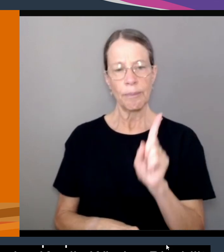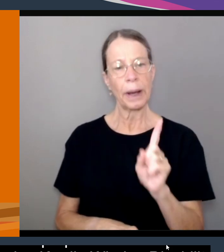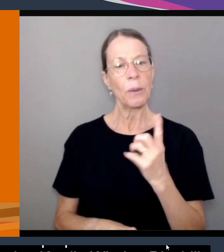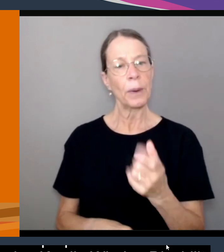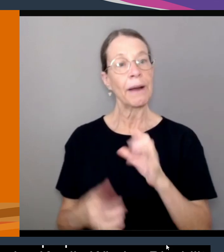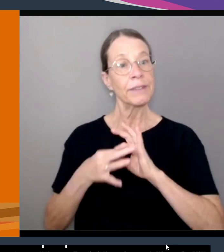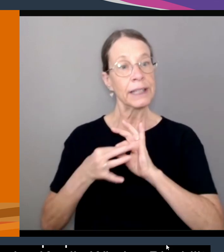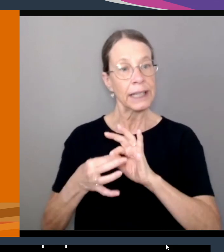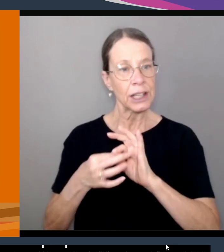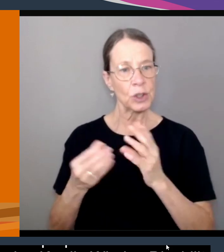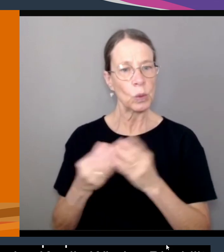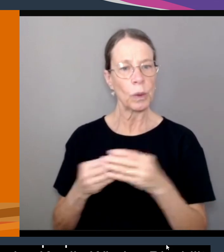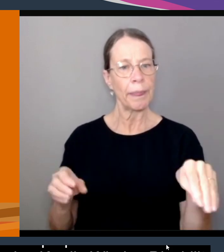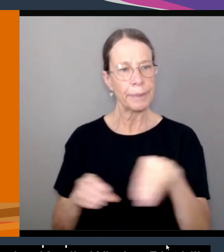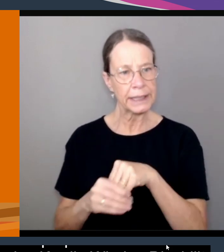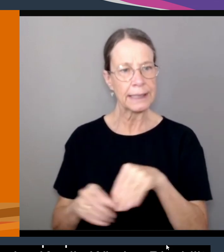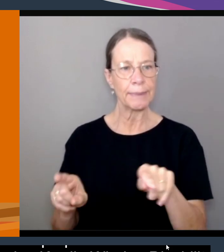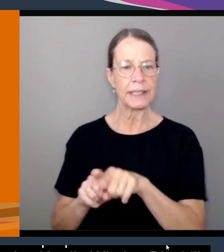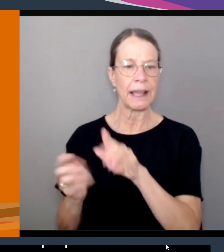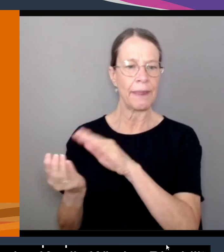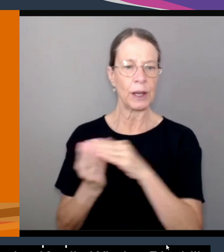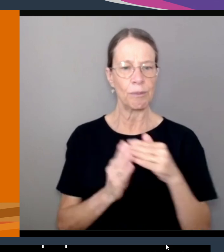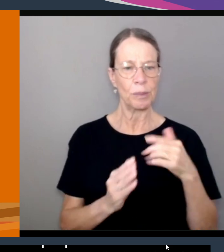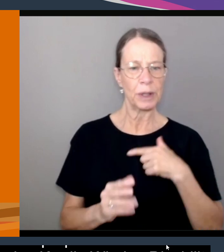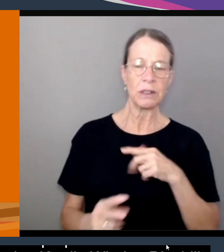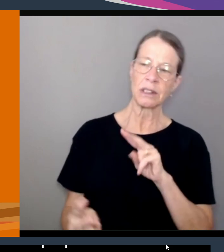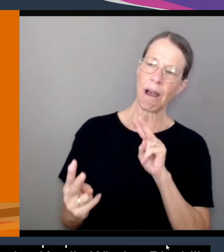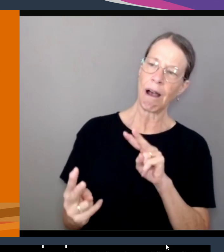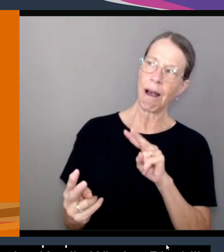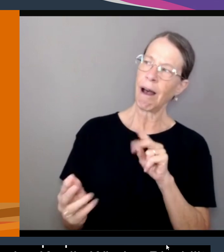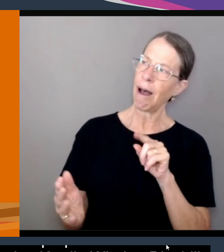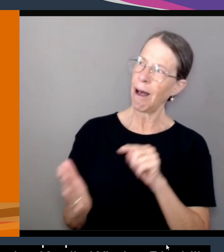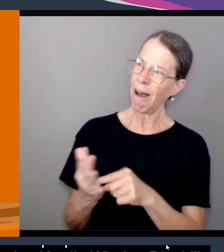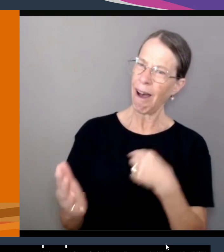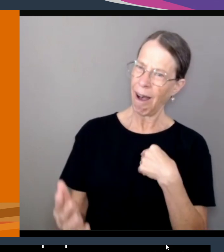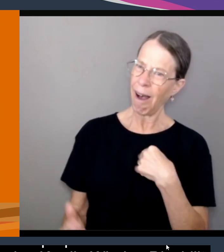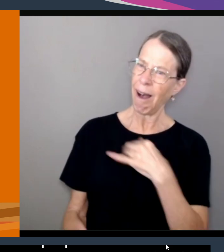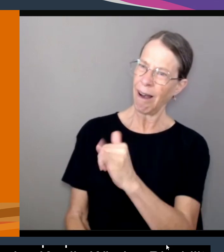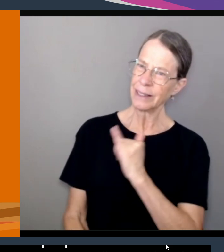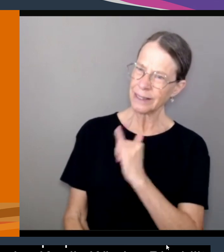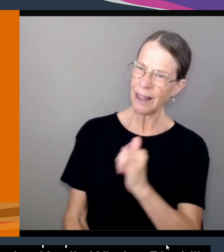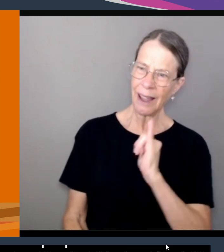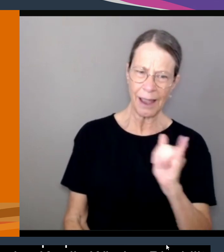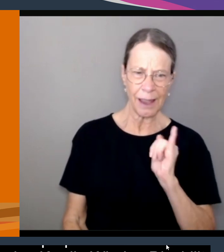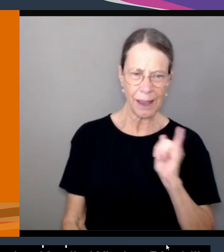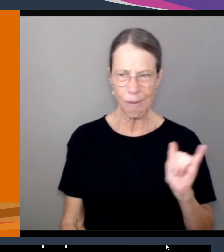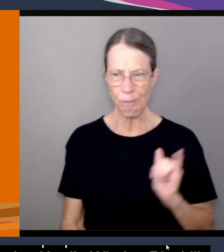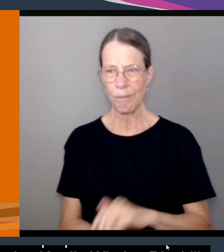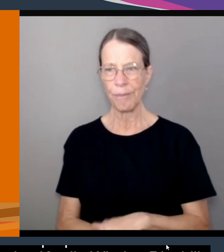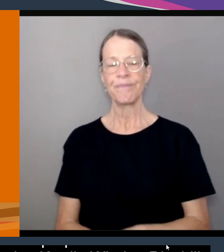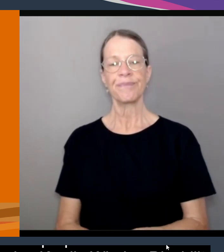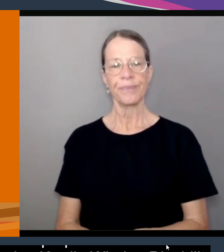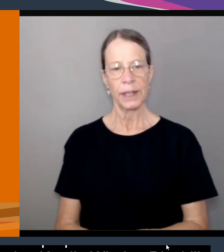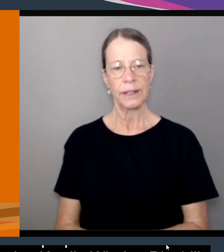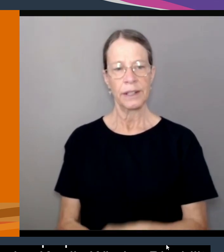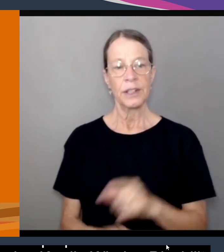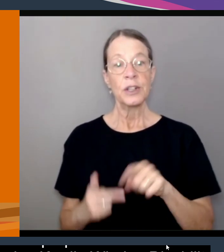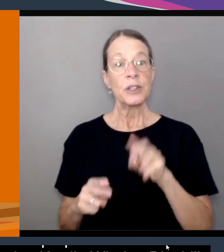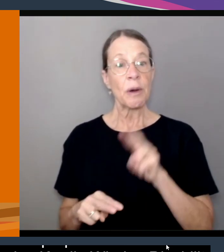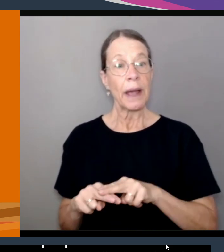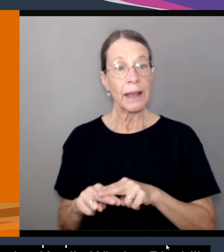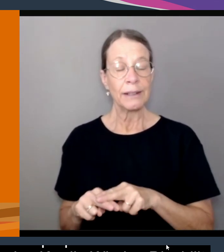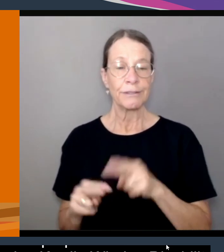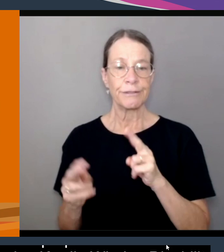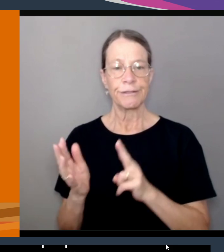and community if they can see themselves reflected in research. If people with neurodivergence can see that they've